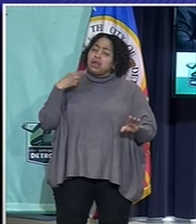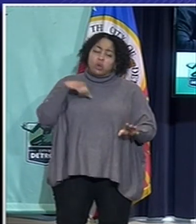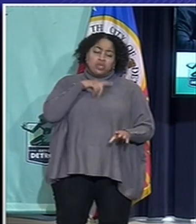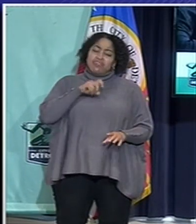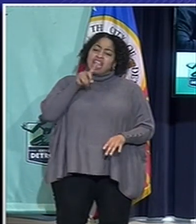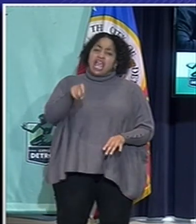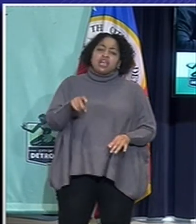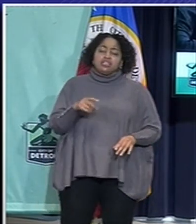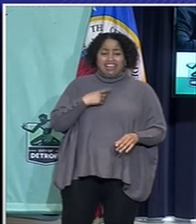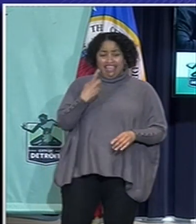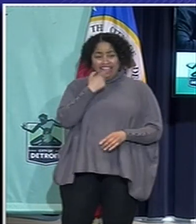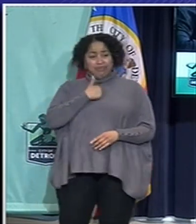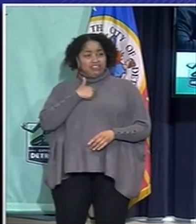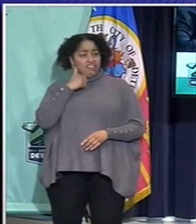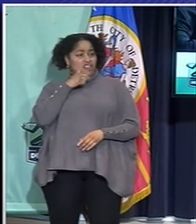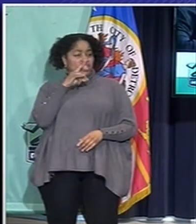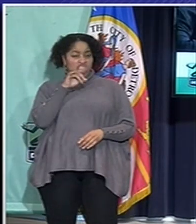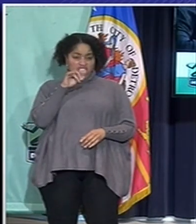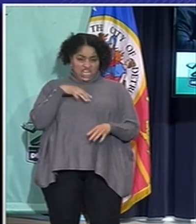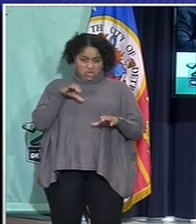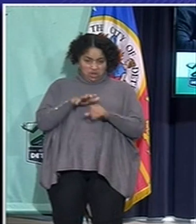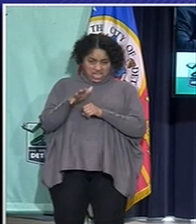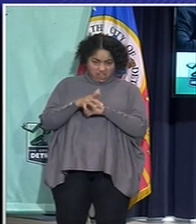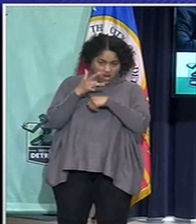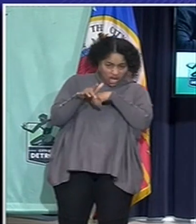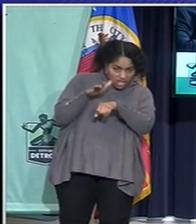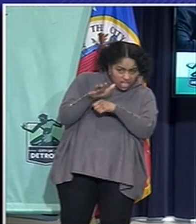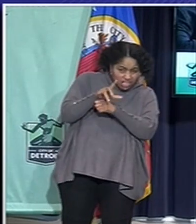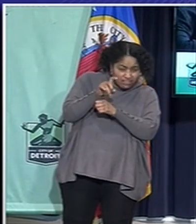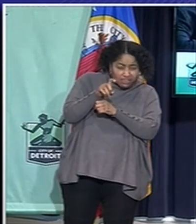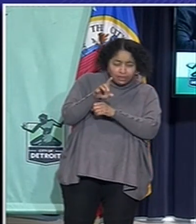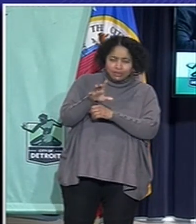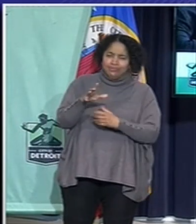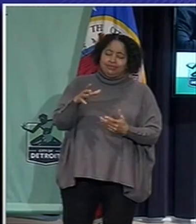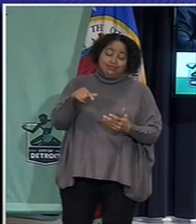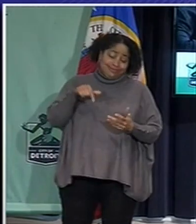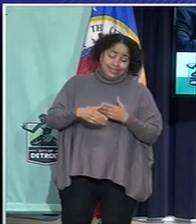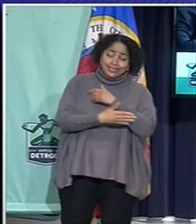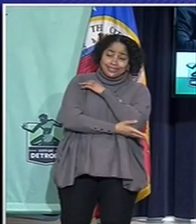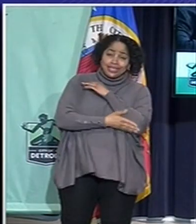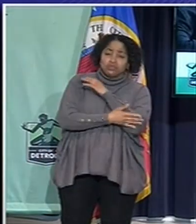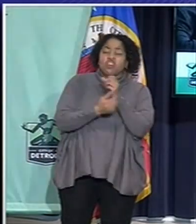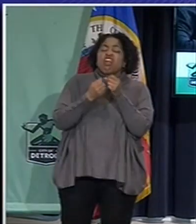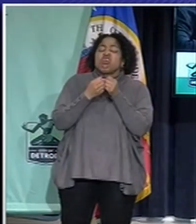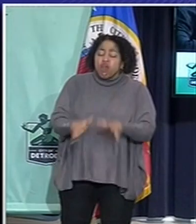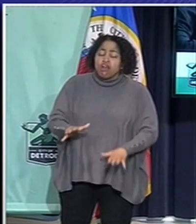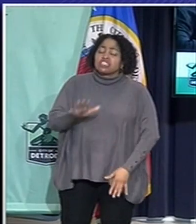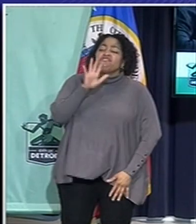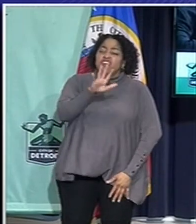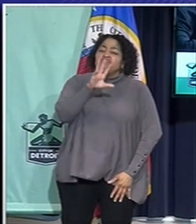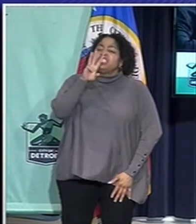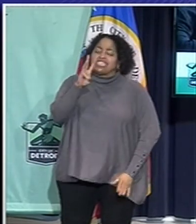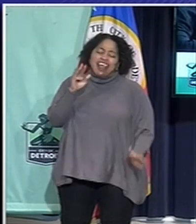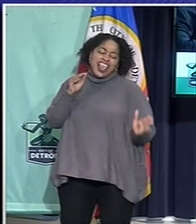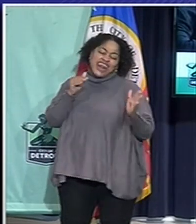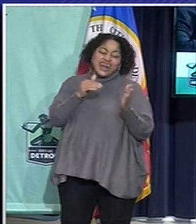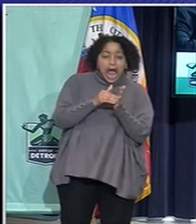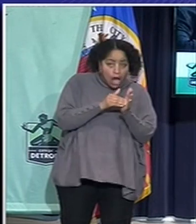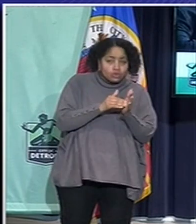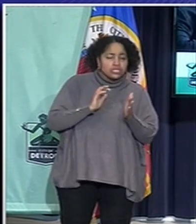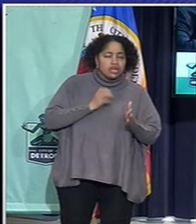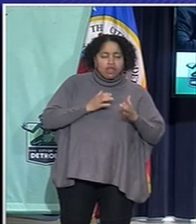did I do enough early enough? This country has lost 56,000 of our citizens, more